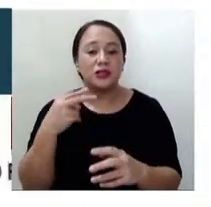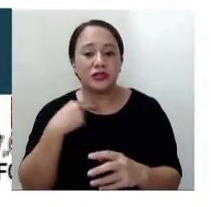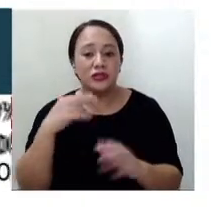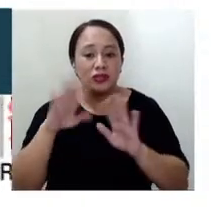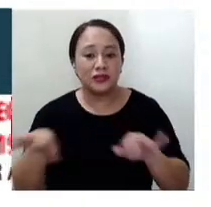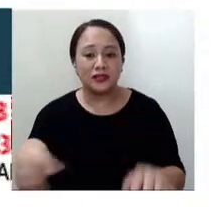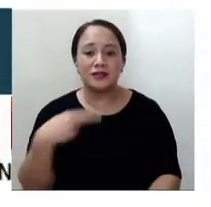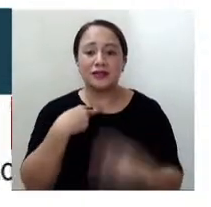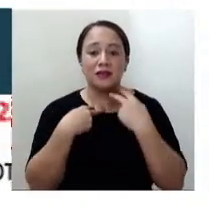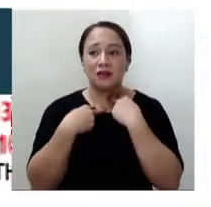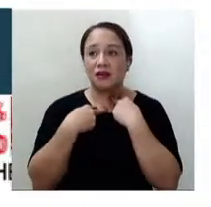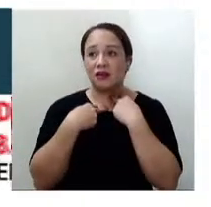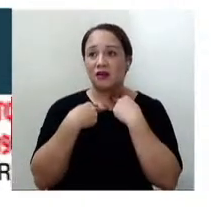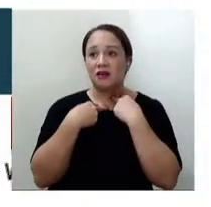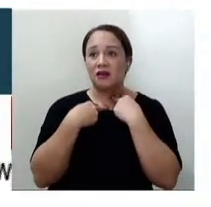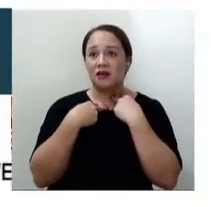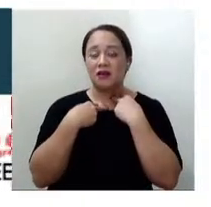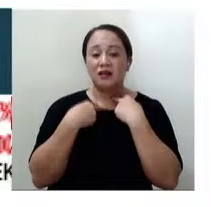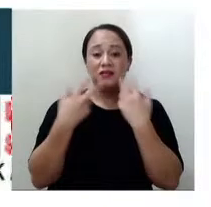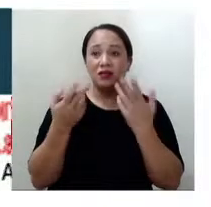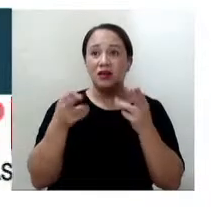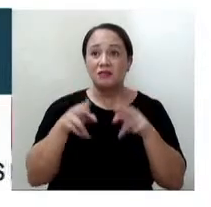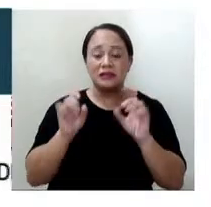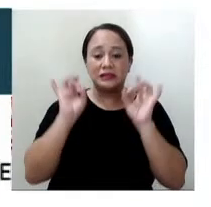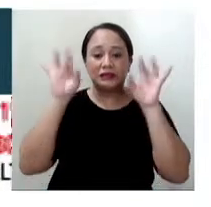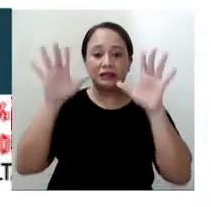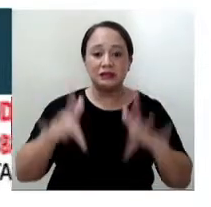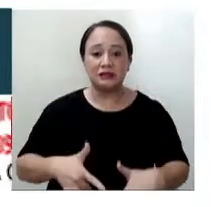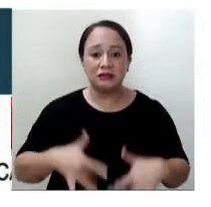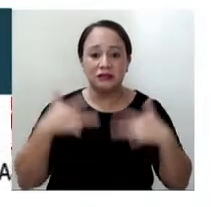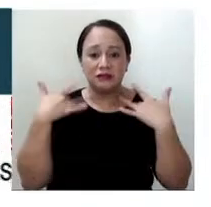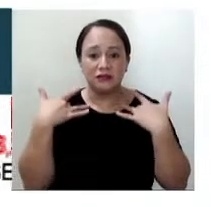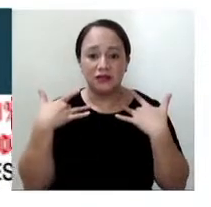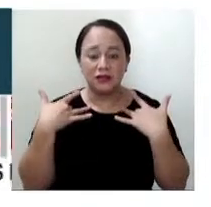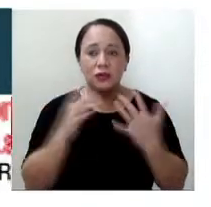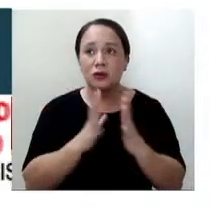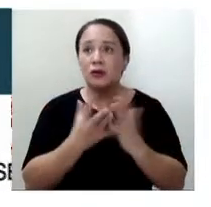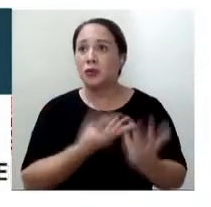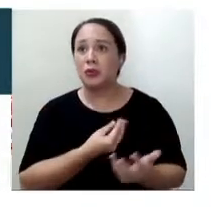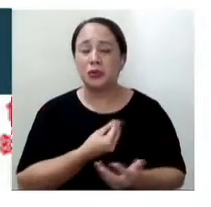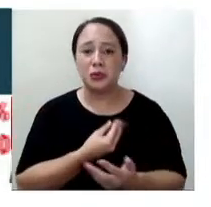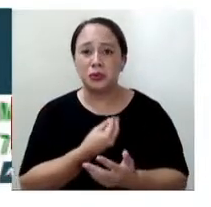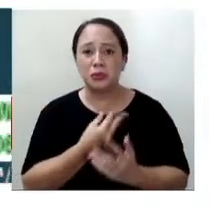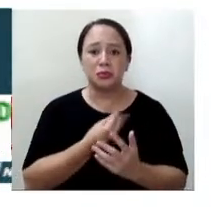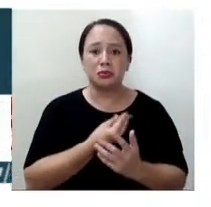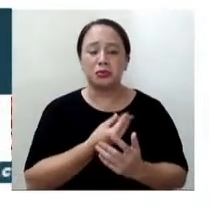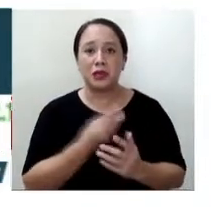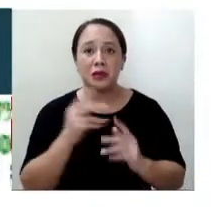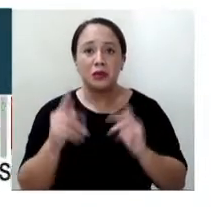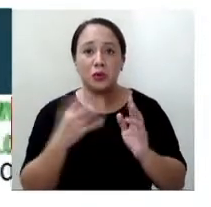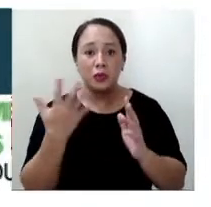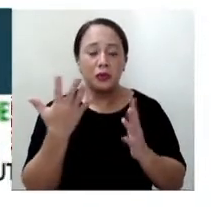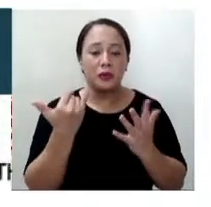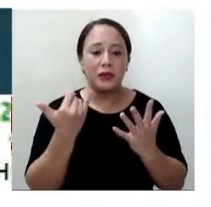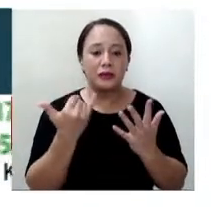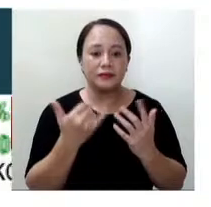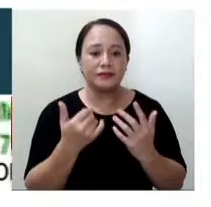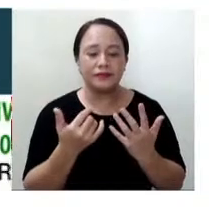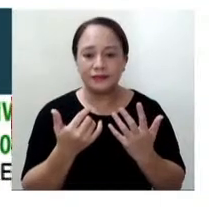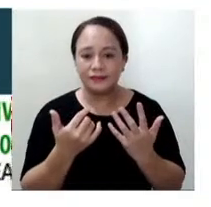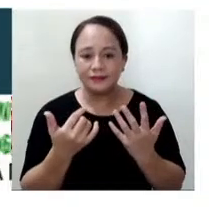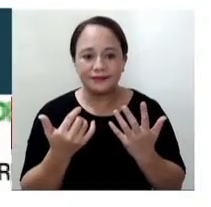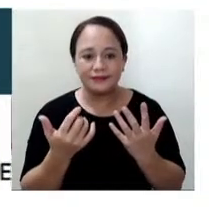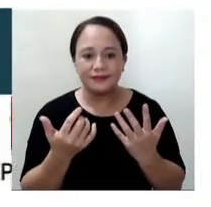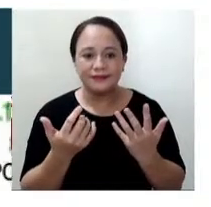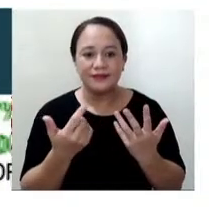any regard for their lives. It creates fear. Right, the militarization of